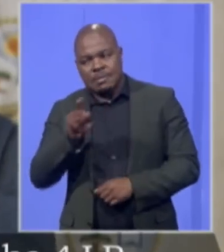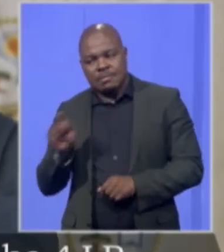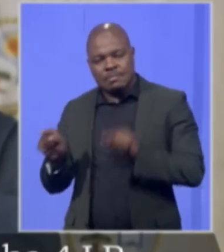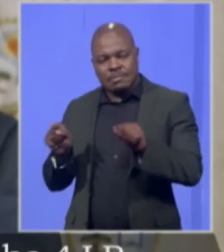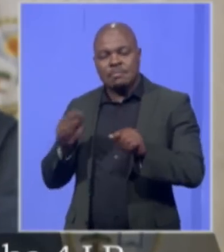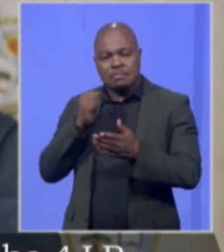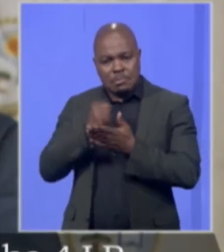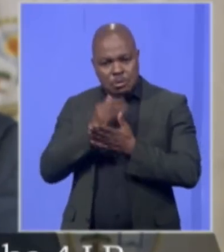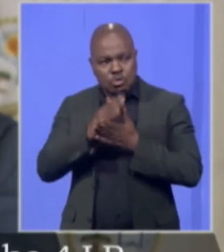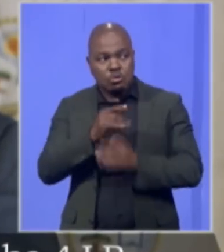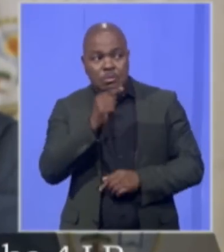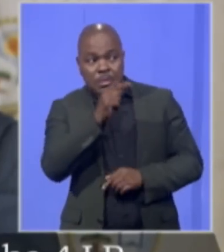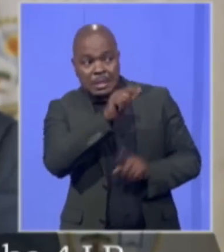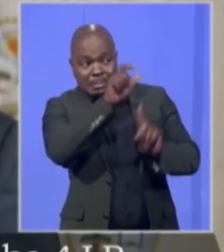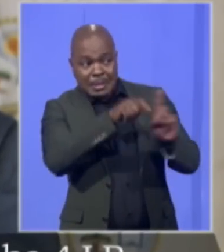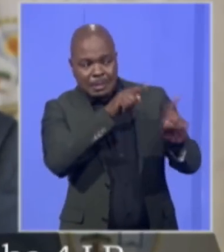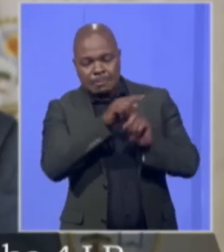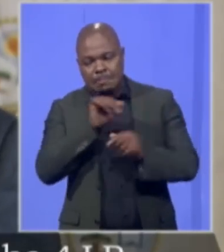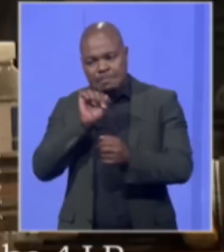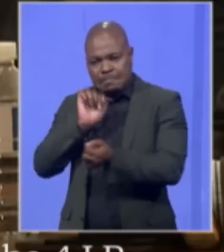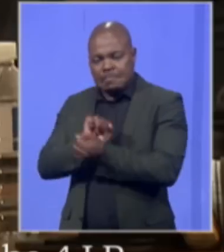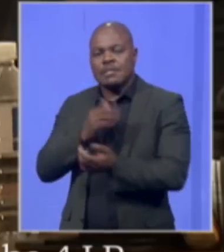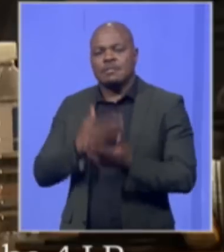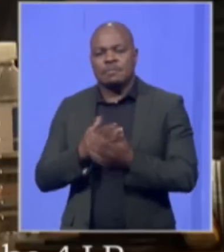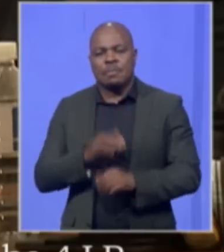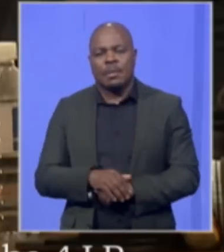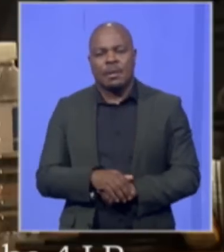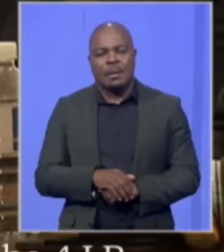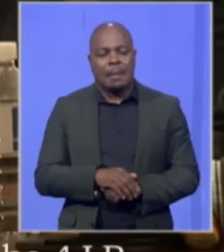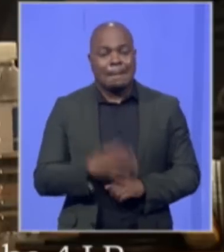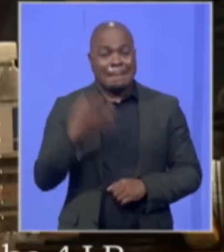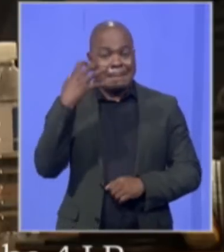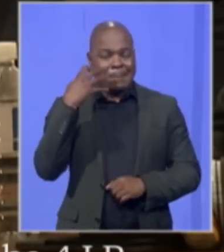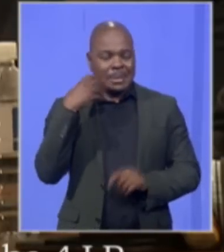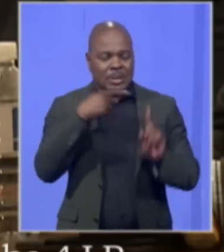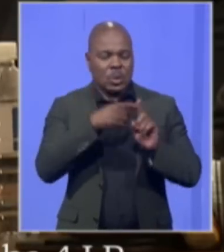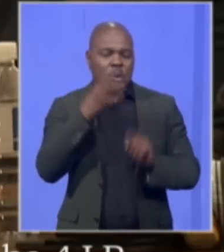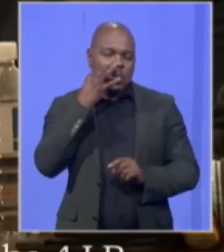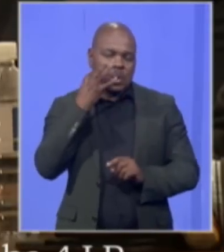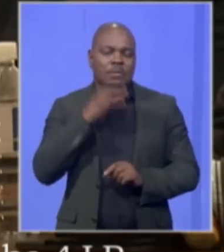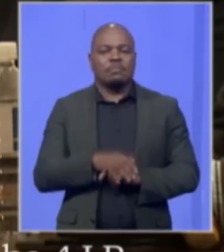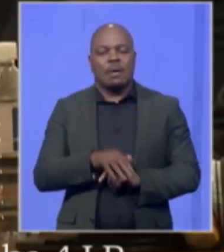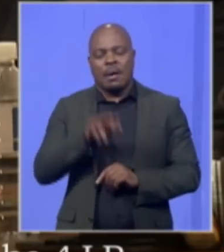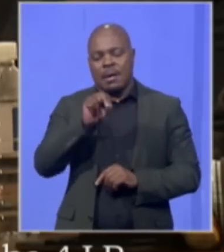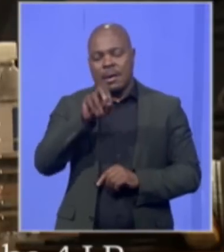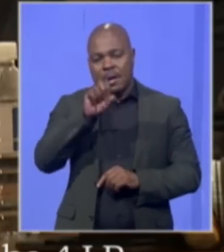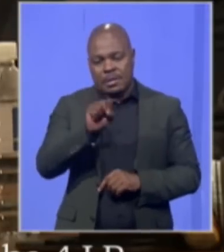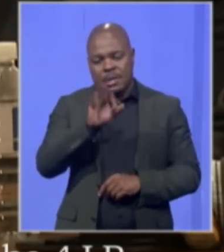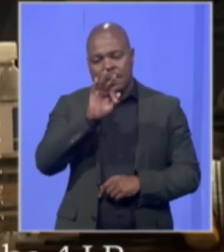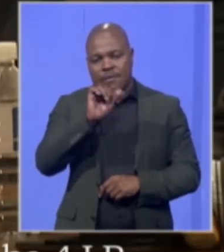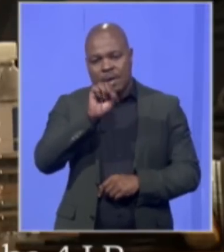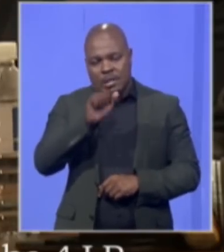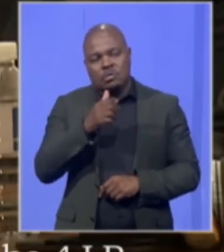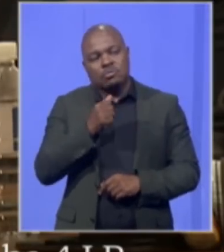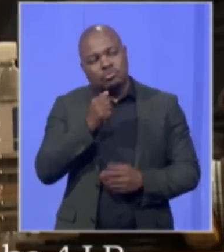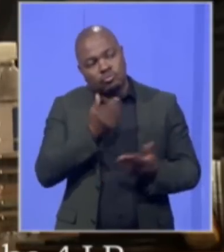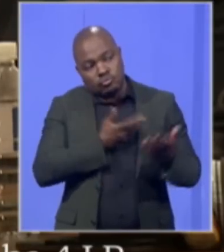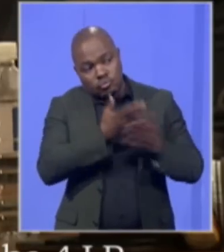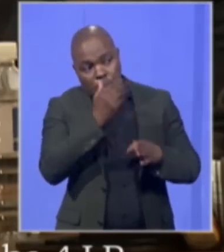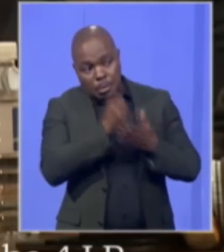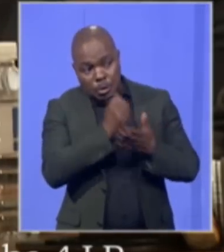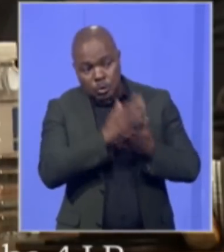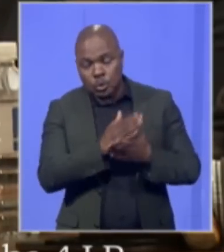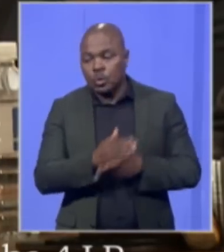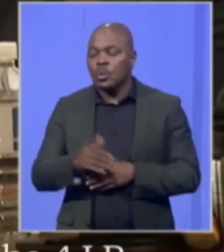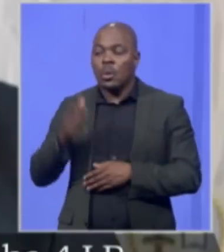in order for the perpetrators to be apprehended. Manamela o re ba šomišana le NSFAS go netefatša gore e lefela marobalo a baithuti